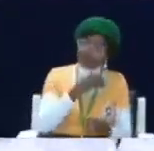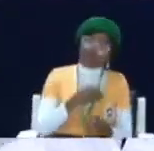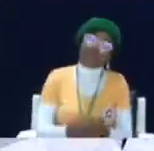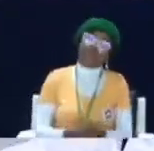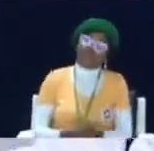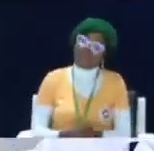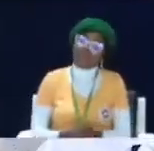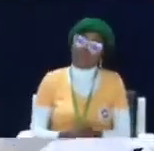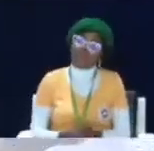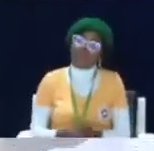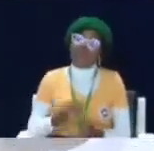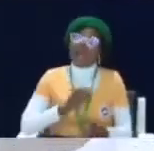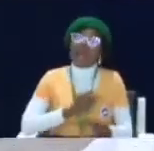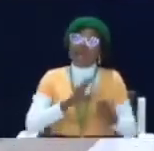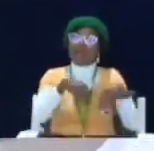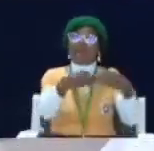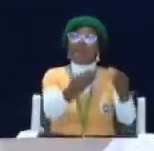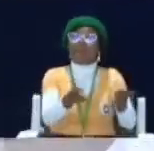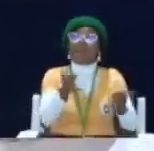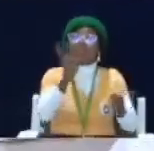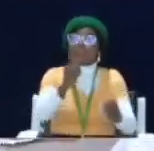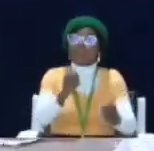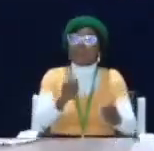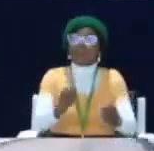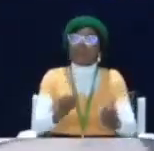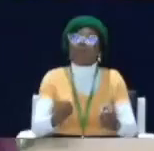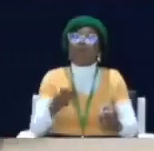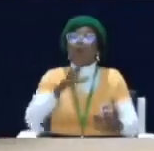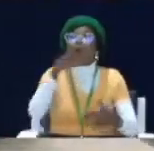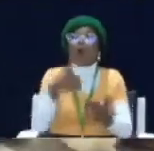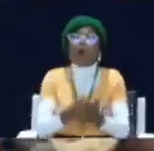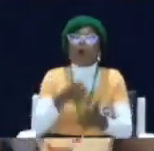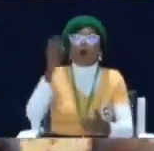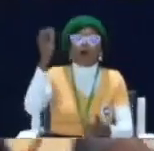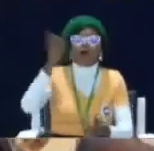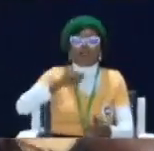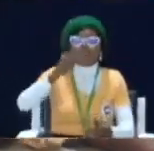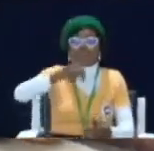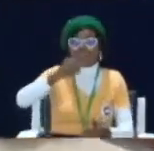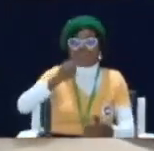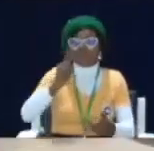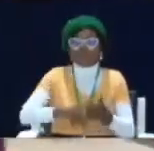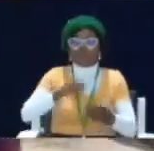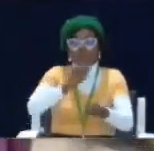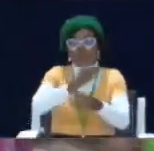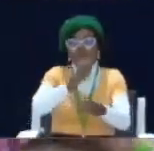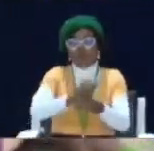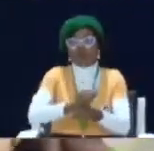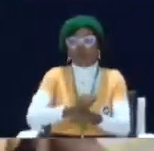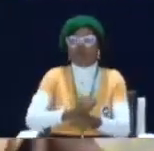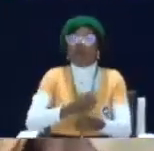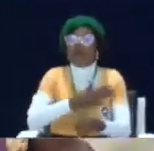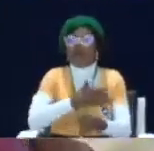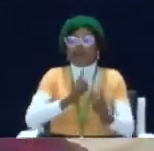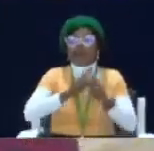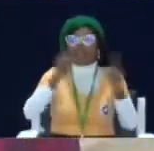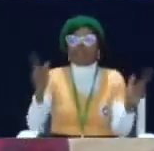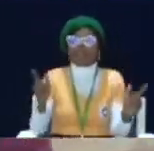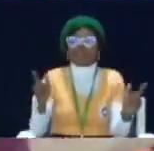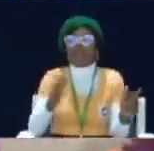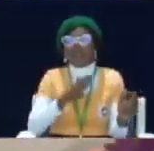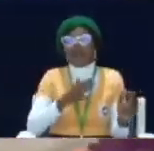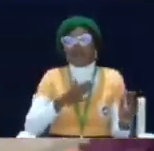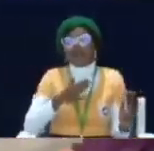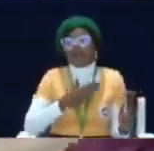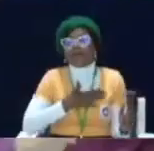Yet, I have given them tools and all they need to wake and enlarge. And your